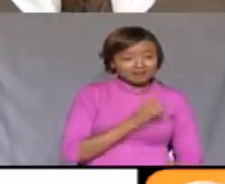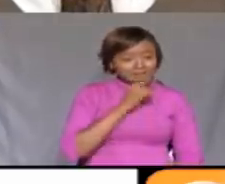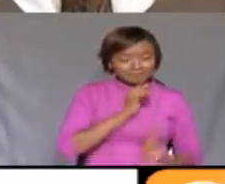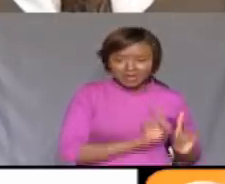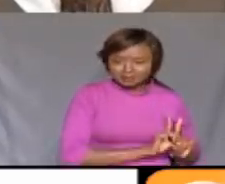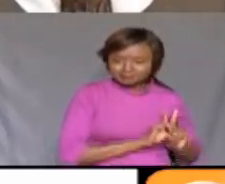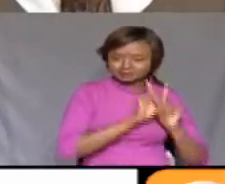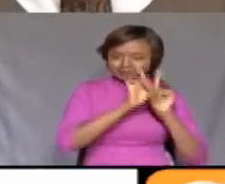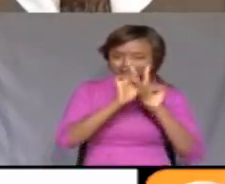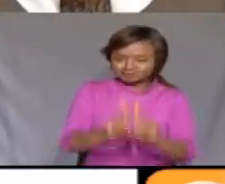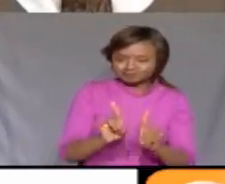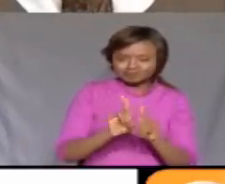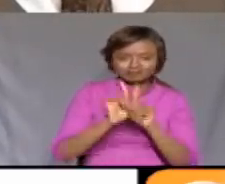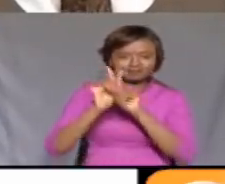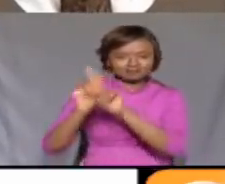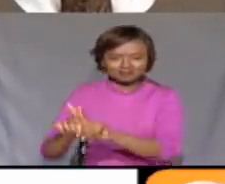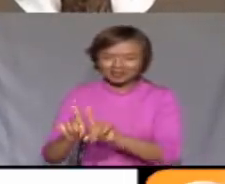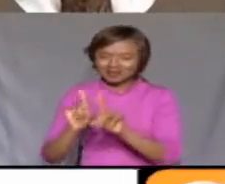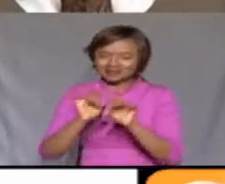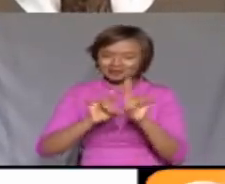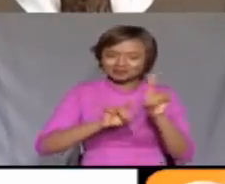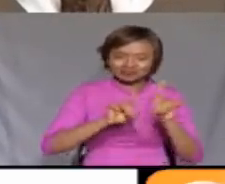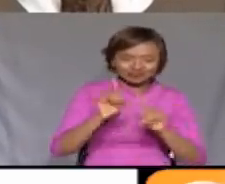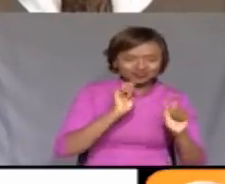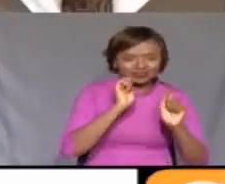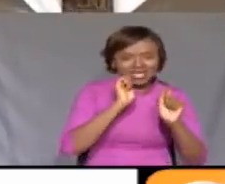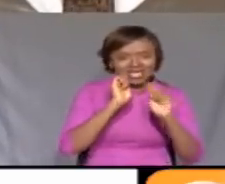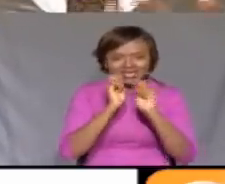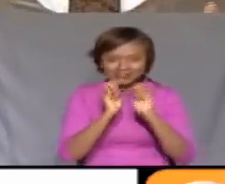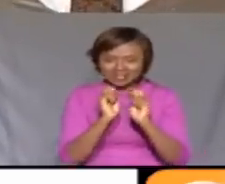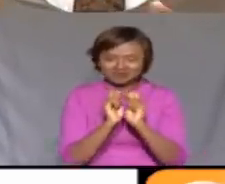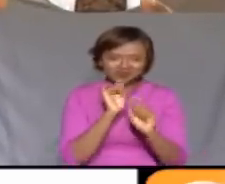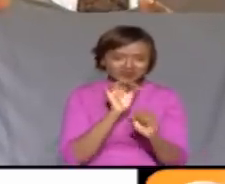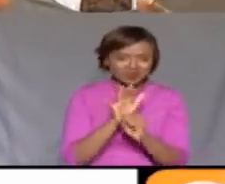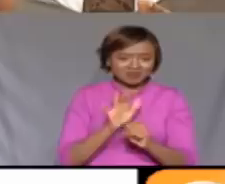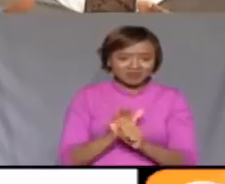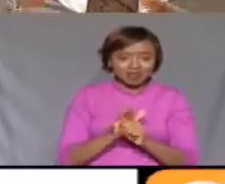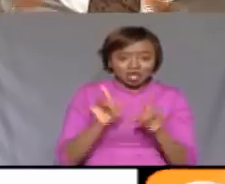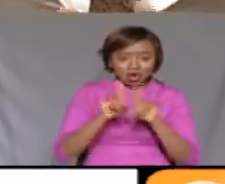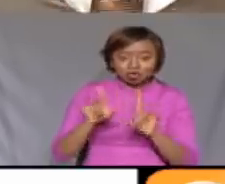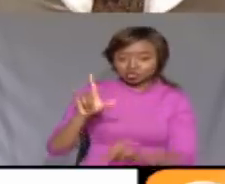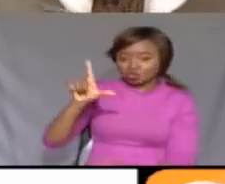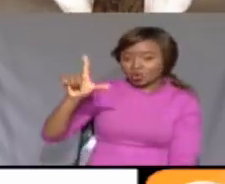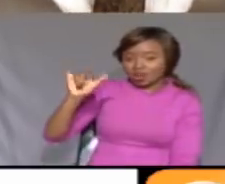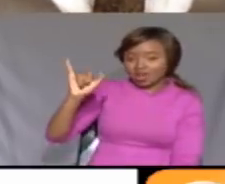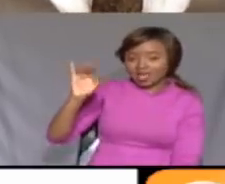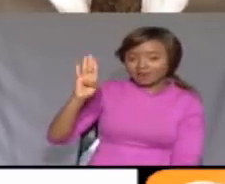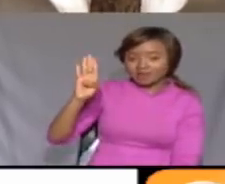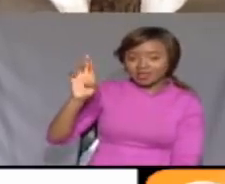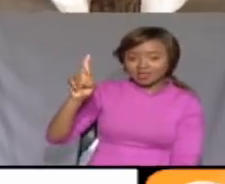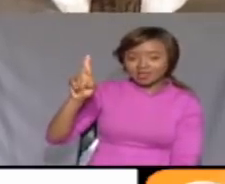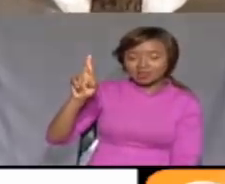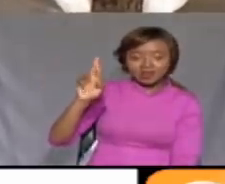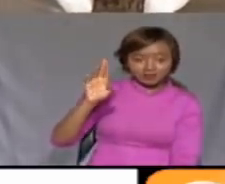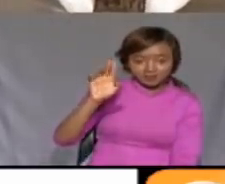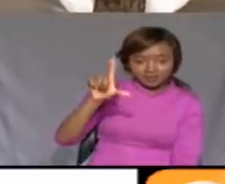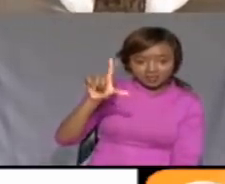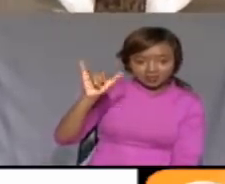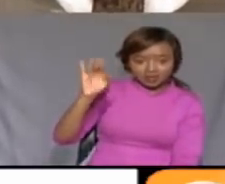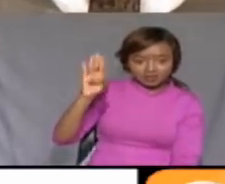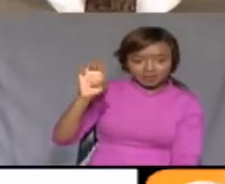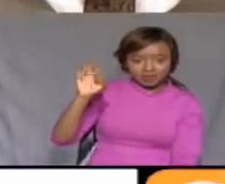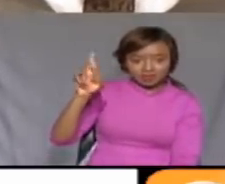we conducted some momentous interviews. Liberian President Charles Taylor made us a